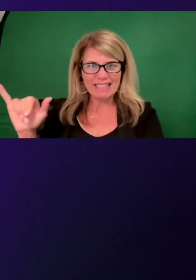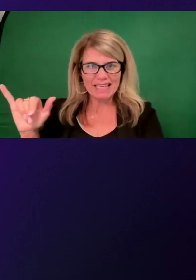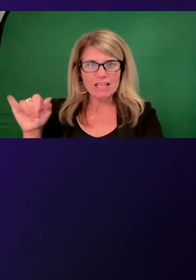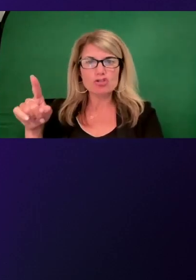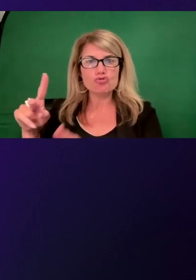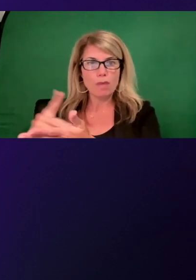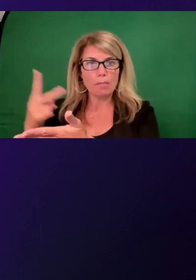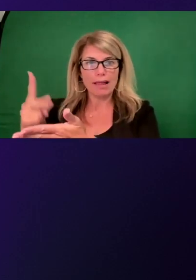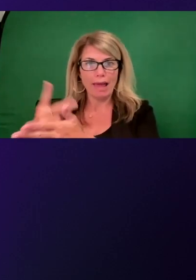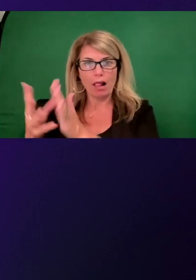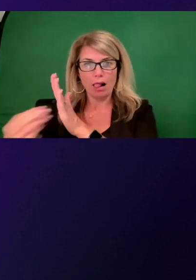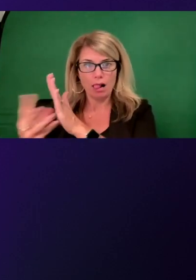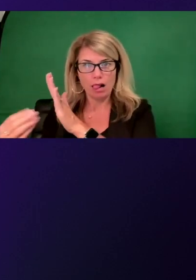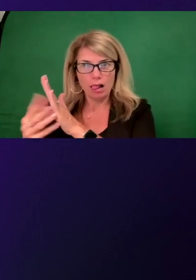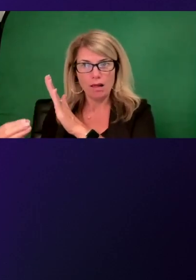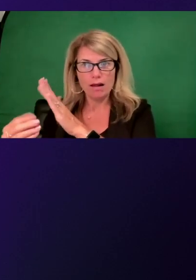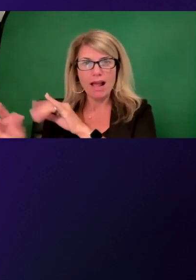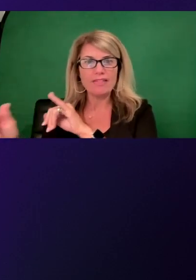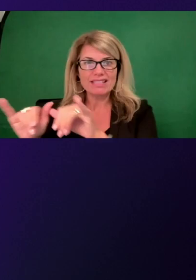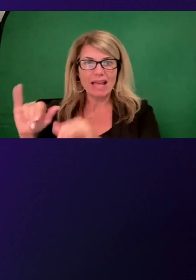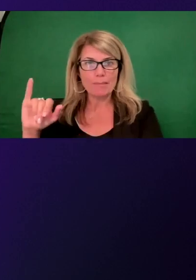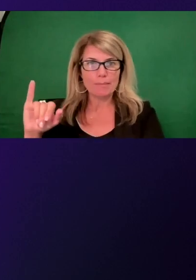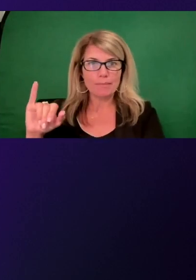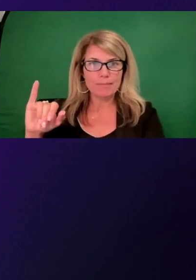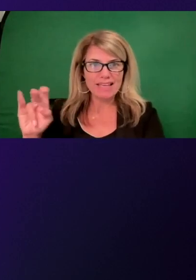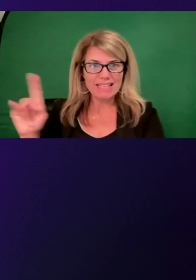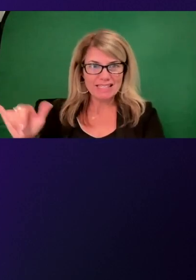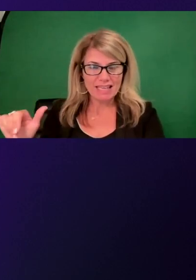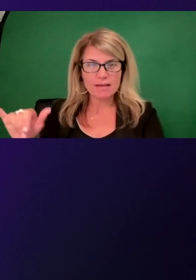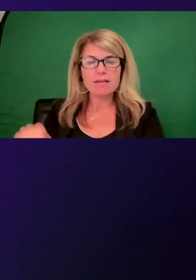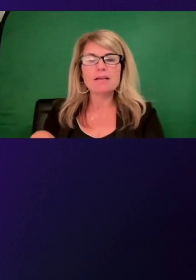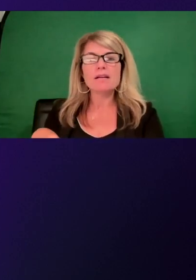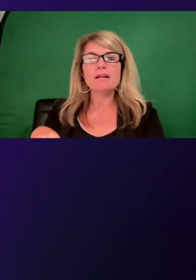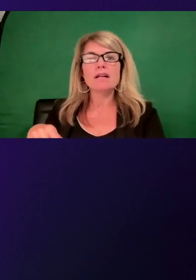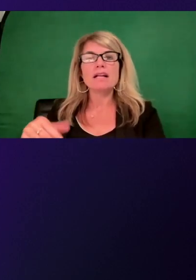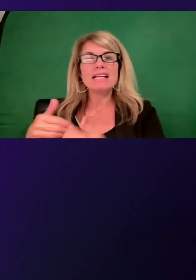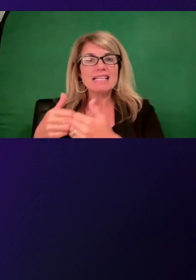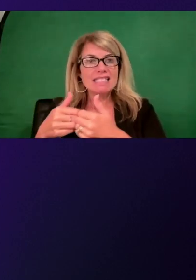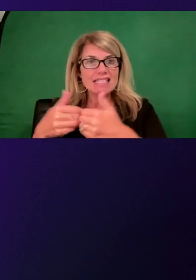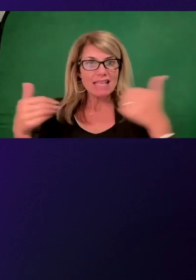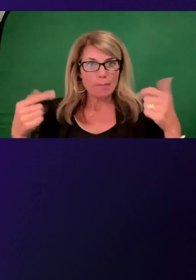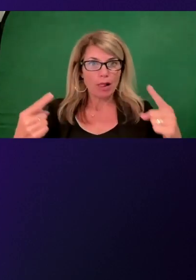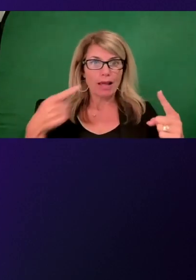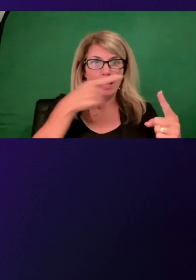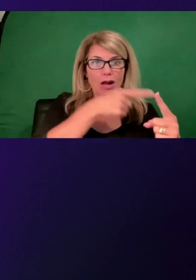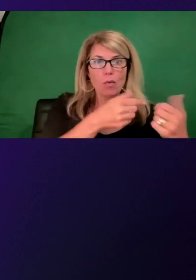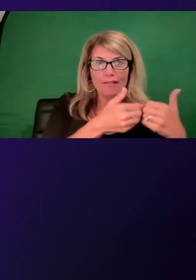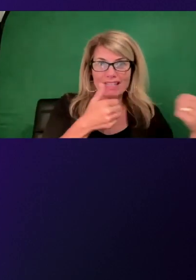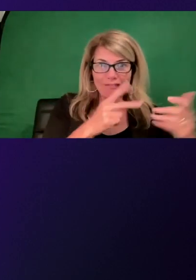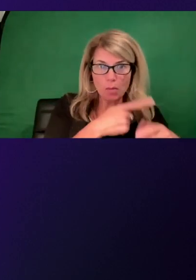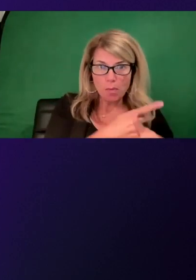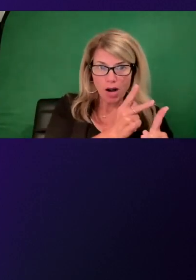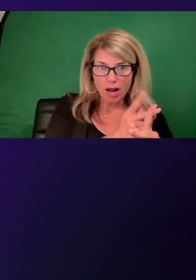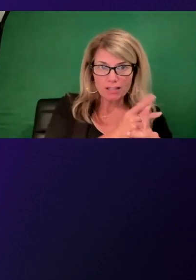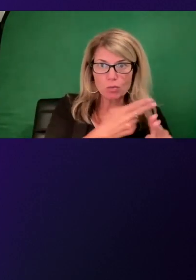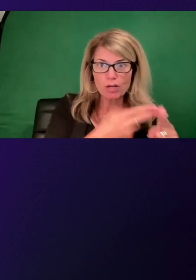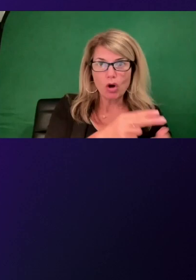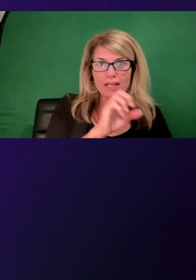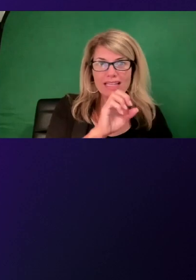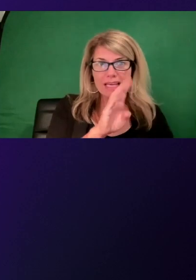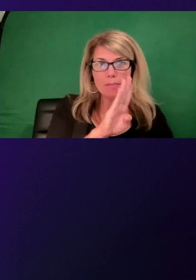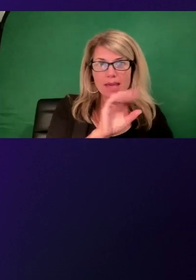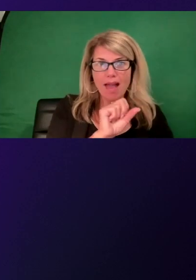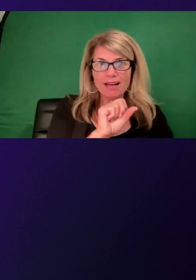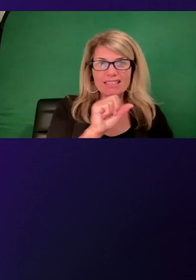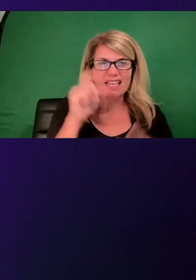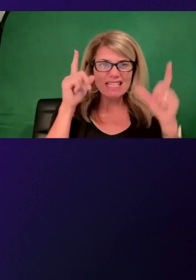in the same AZ. Now for cross AZ, there is a separately priced product which we call the EBS snapshots, which